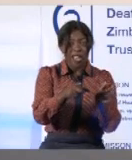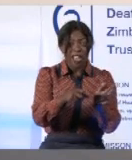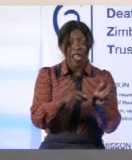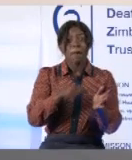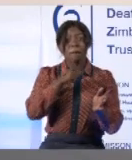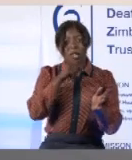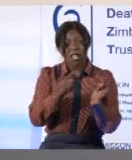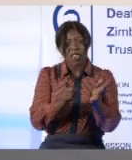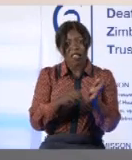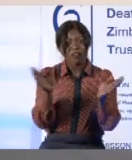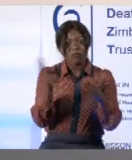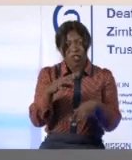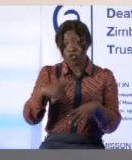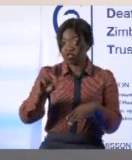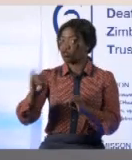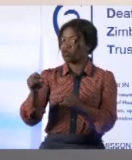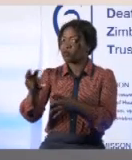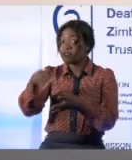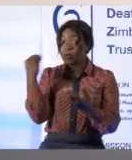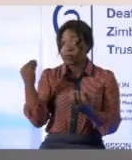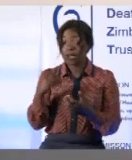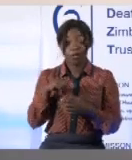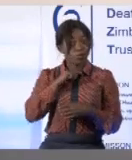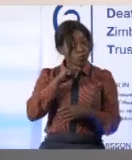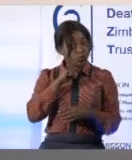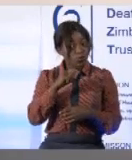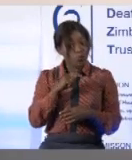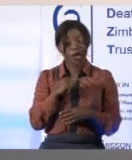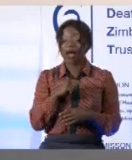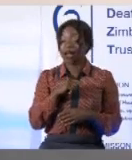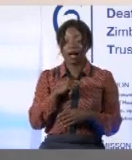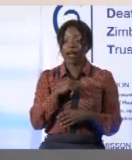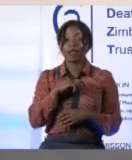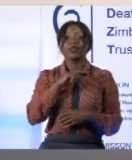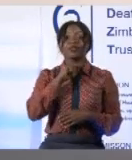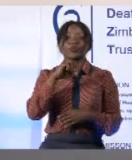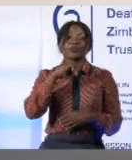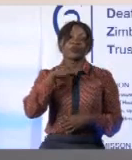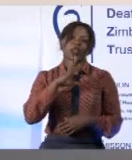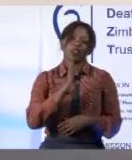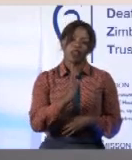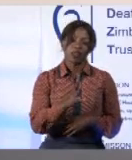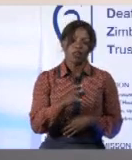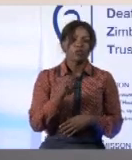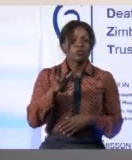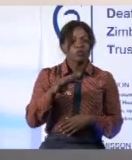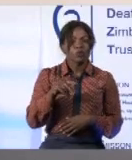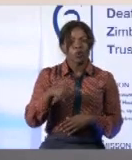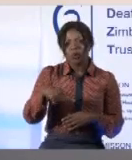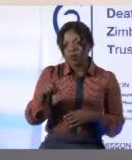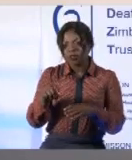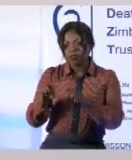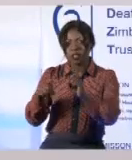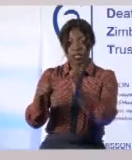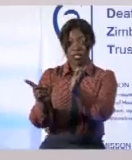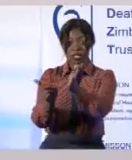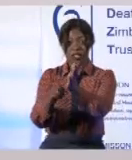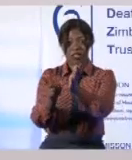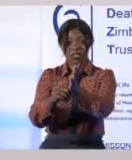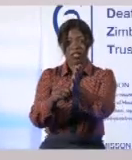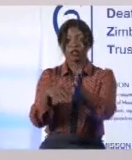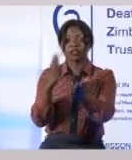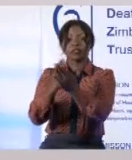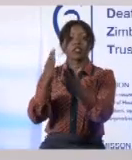happening. Yeah, Panenya, I say sure. So you actually had to sleep with somebody in order to get a